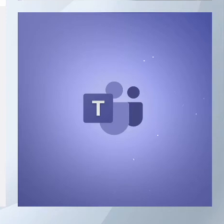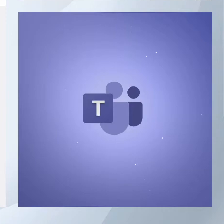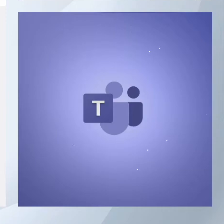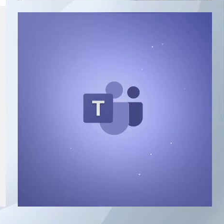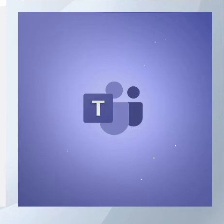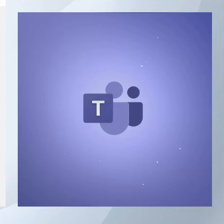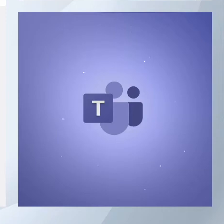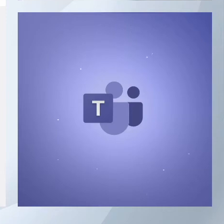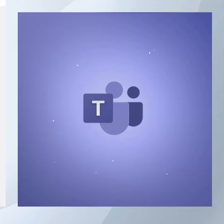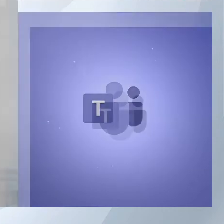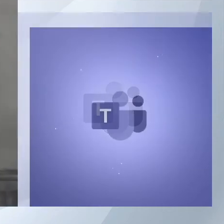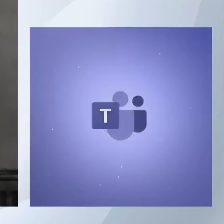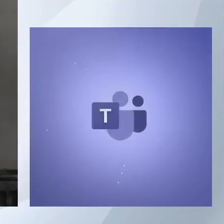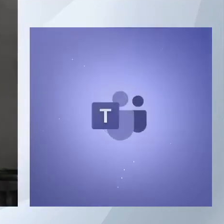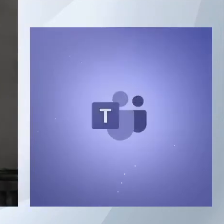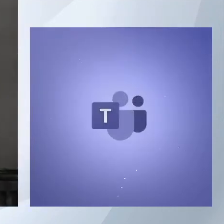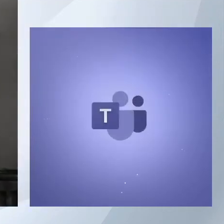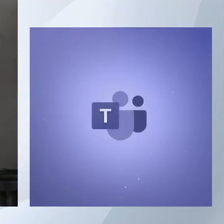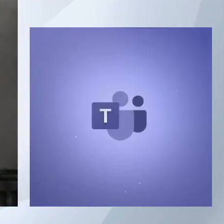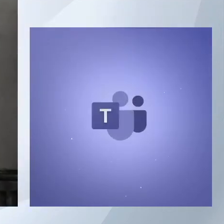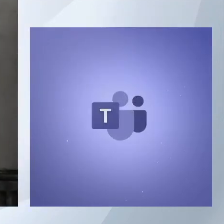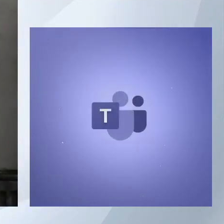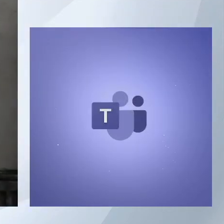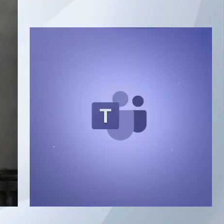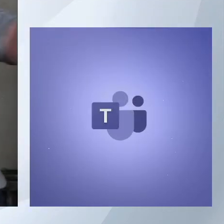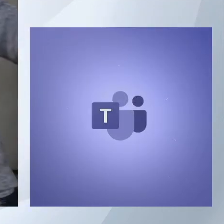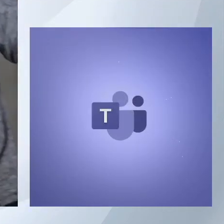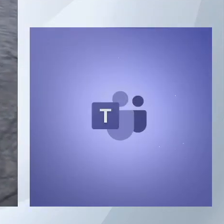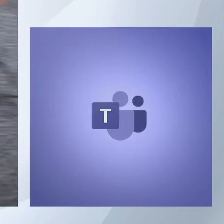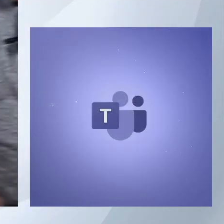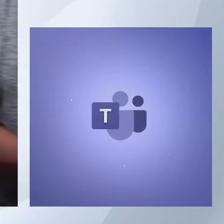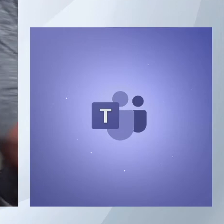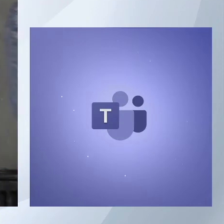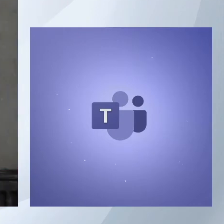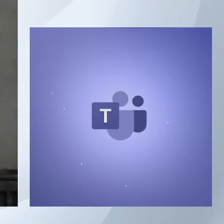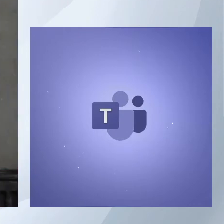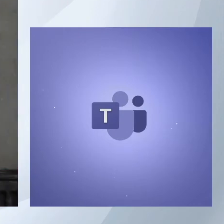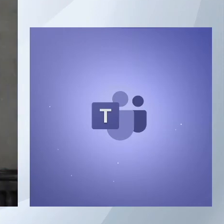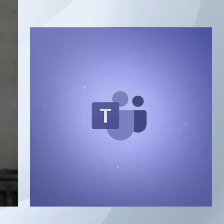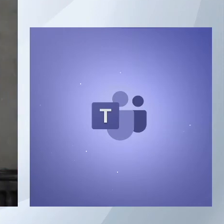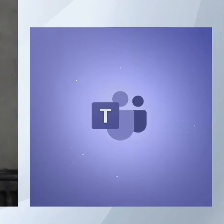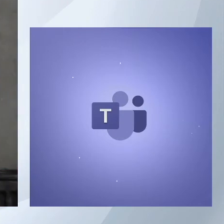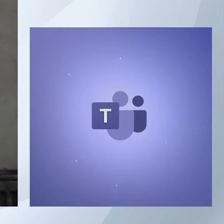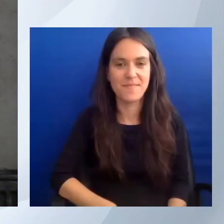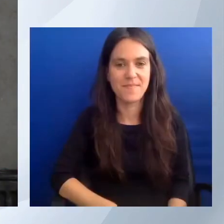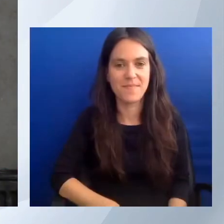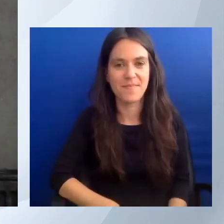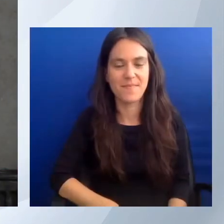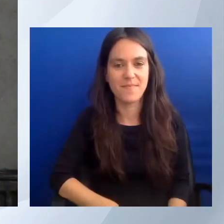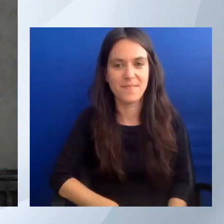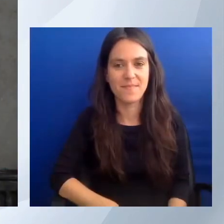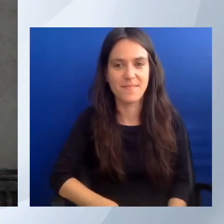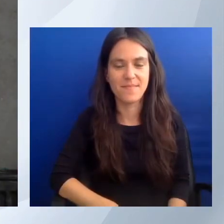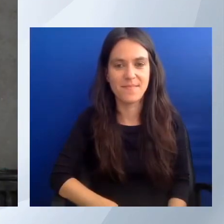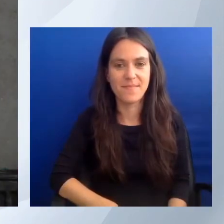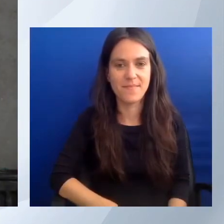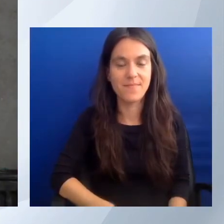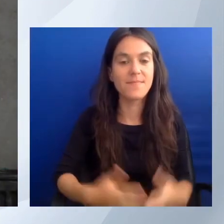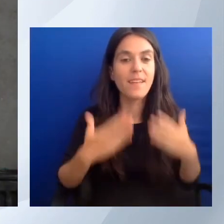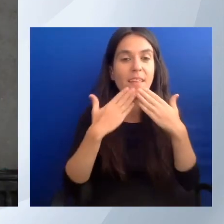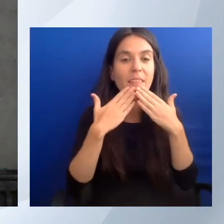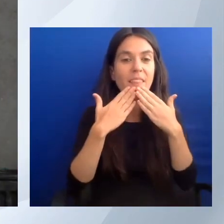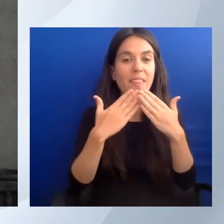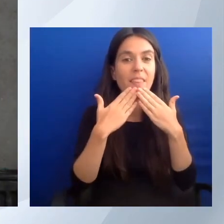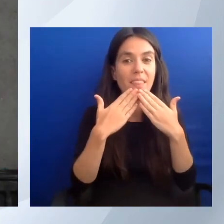Questions? Yes, thank you very much, and come over and take place. Thank you very much for the